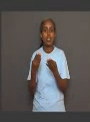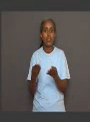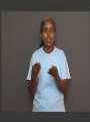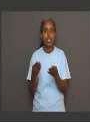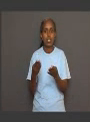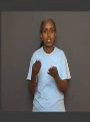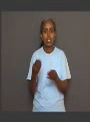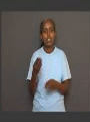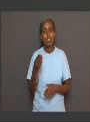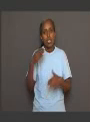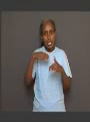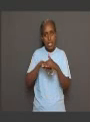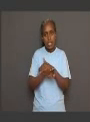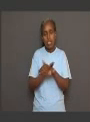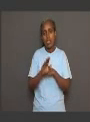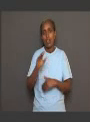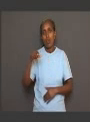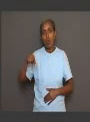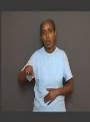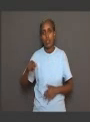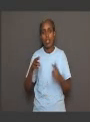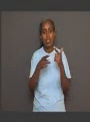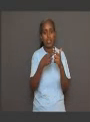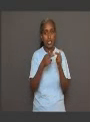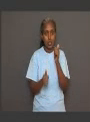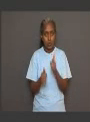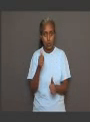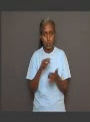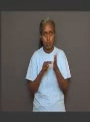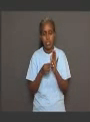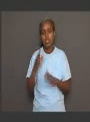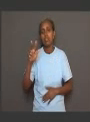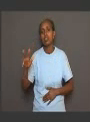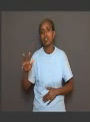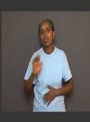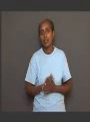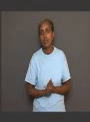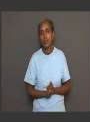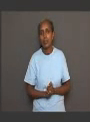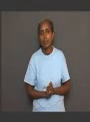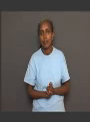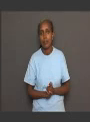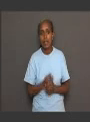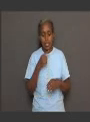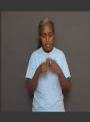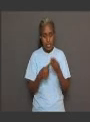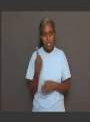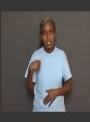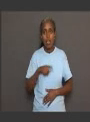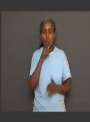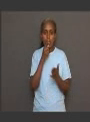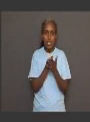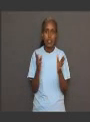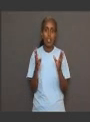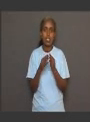our interquartile range, which is 3. Since our data sets